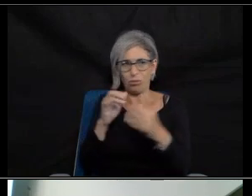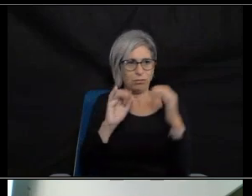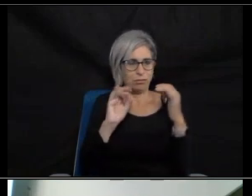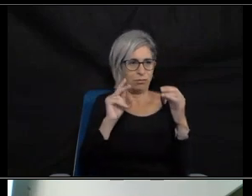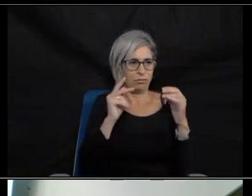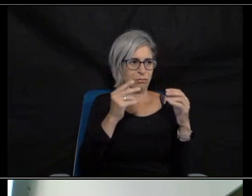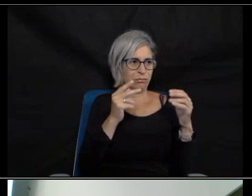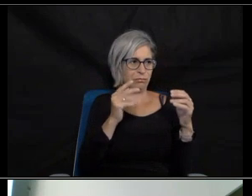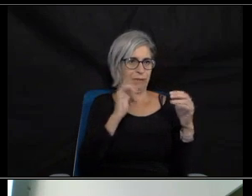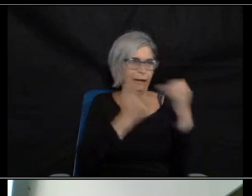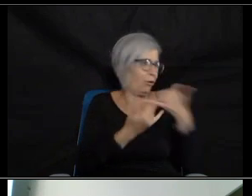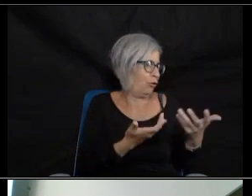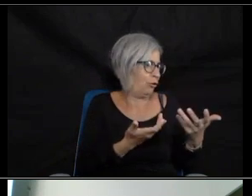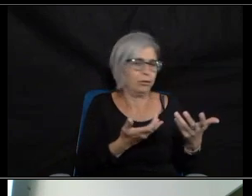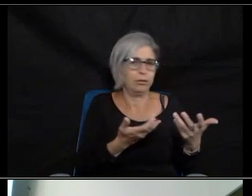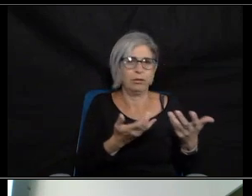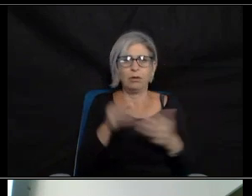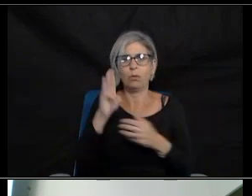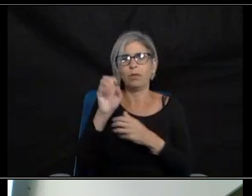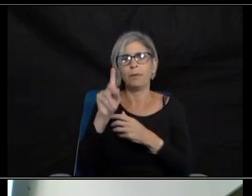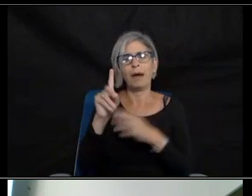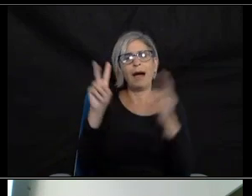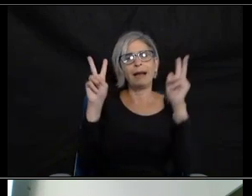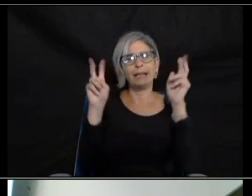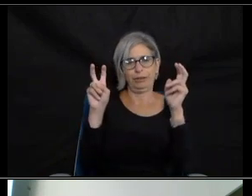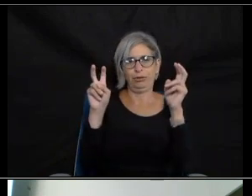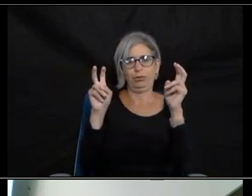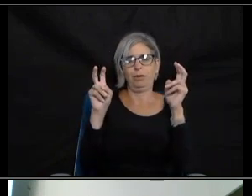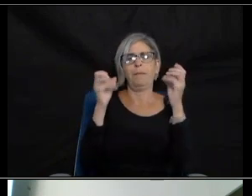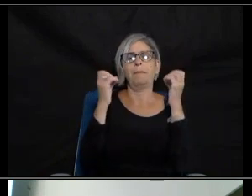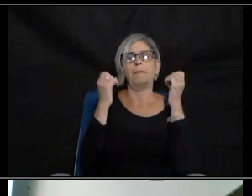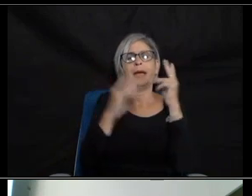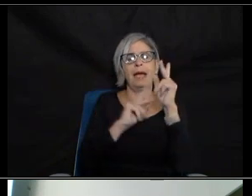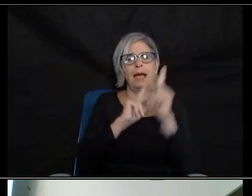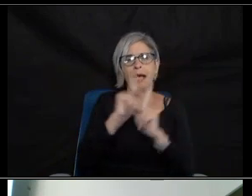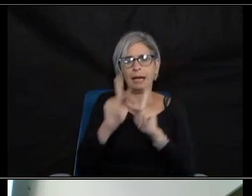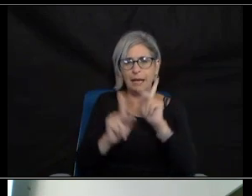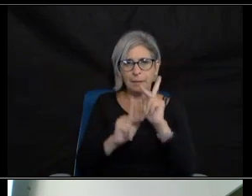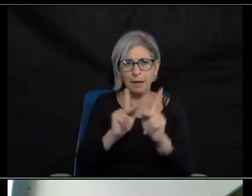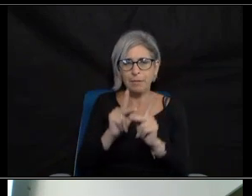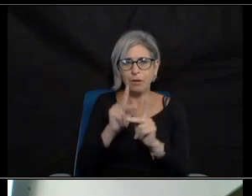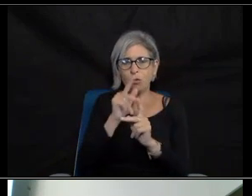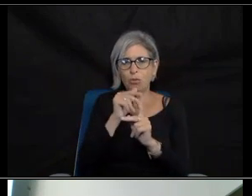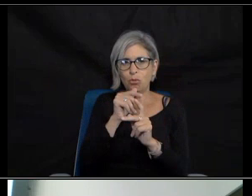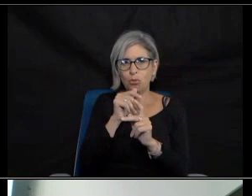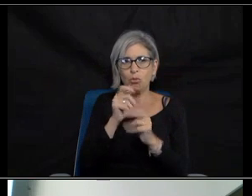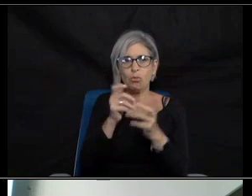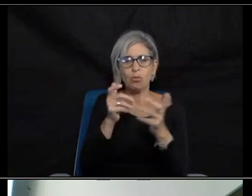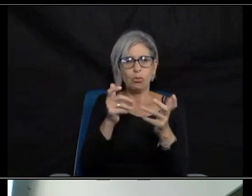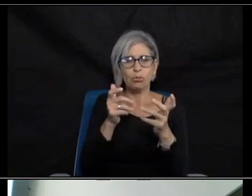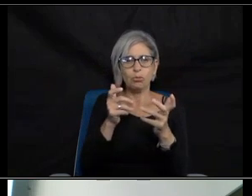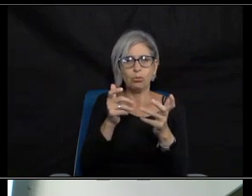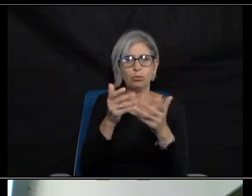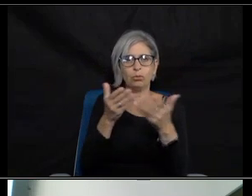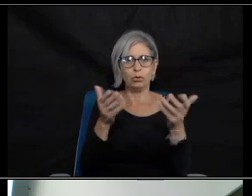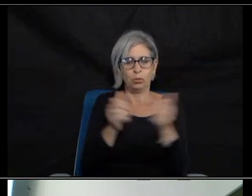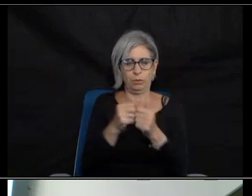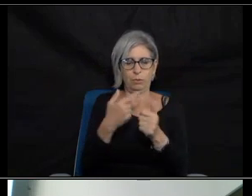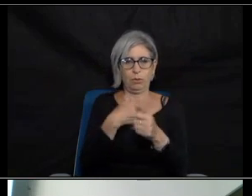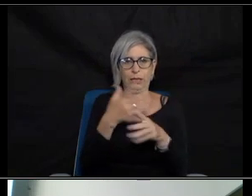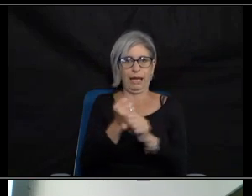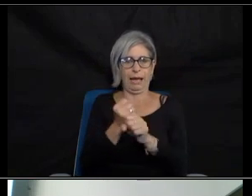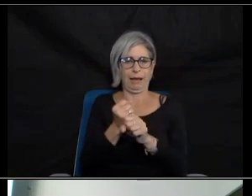in a bond issuance, there are a number of people who get paid when the bond is issued. They have